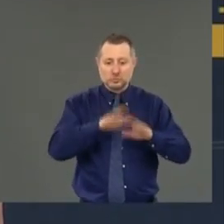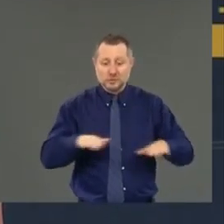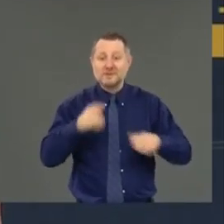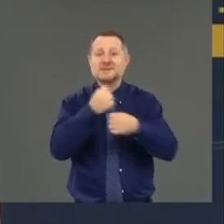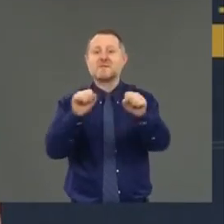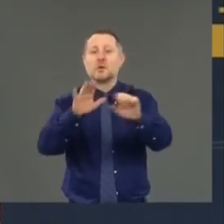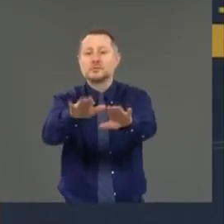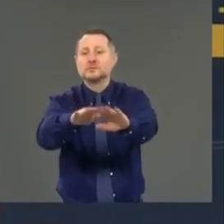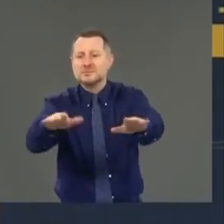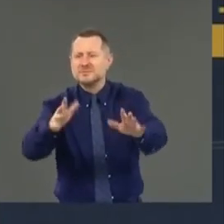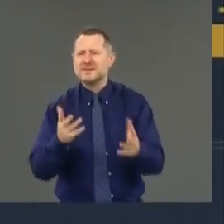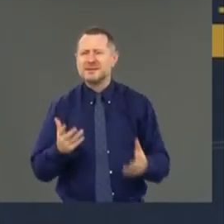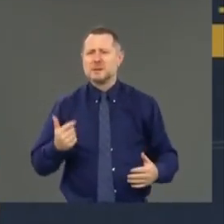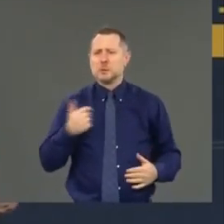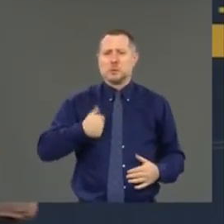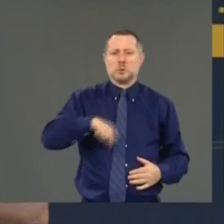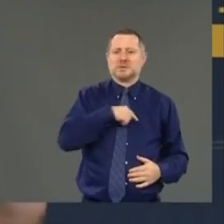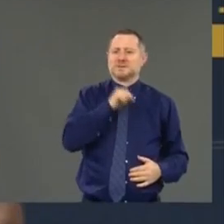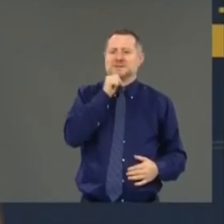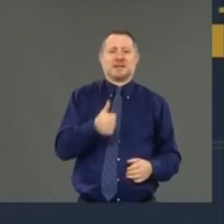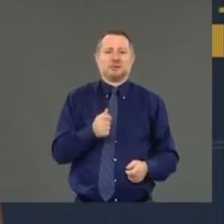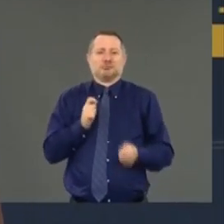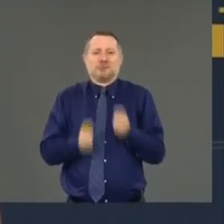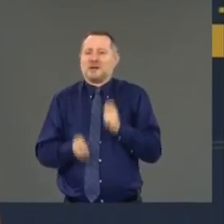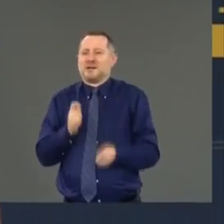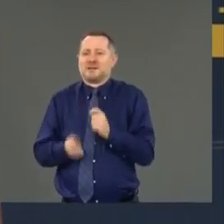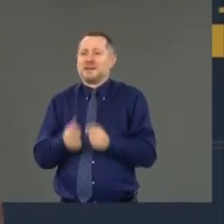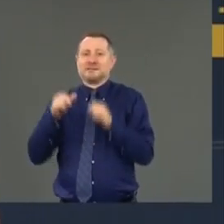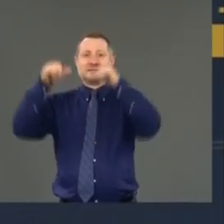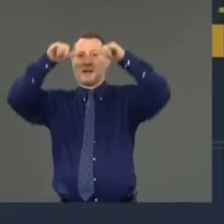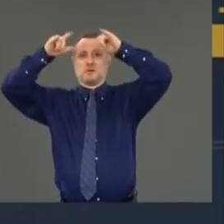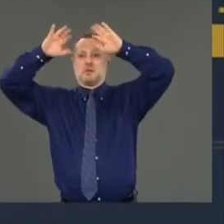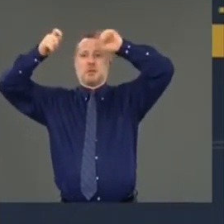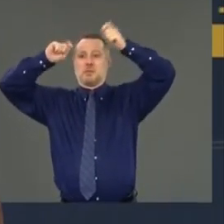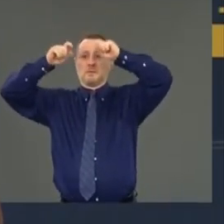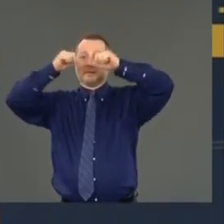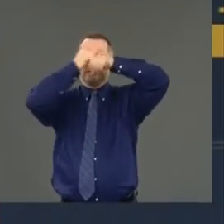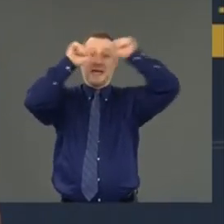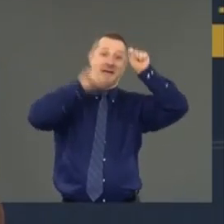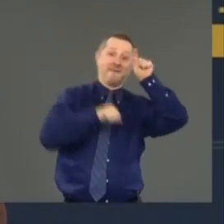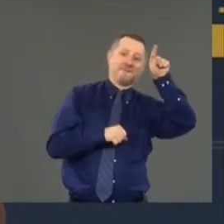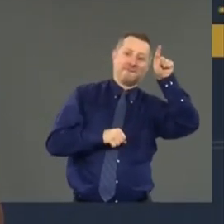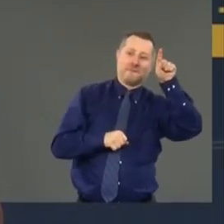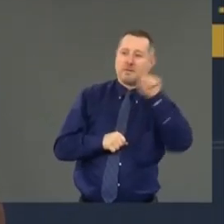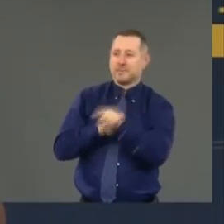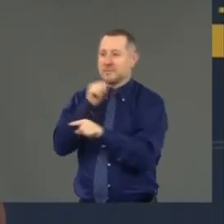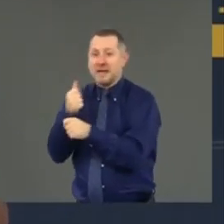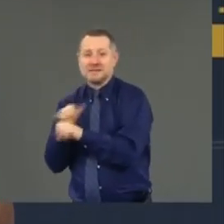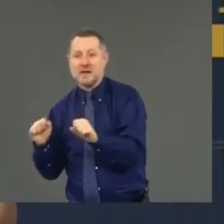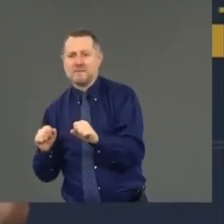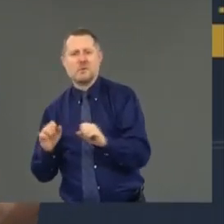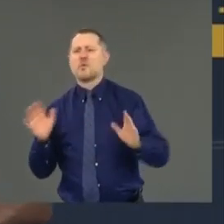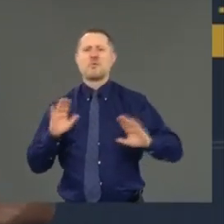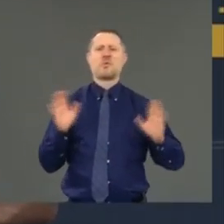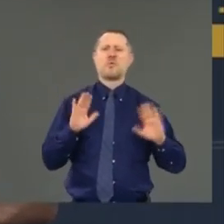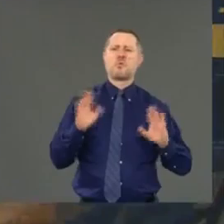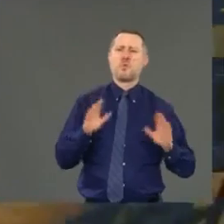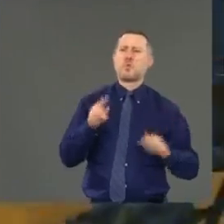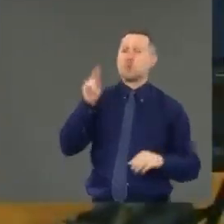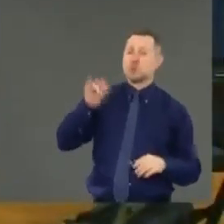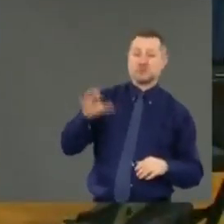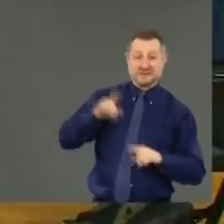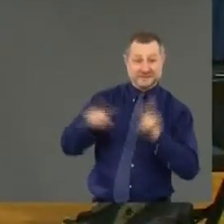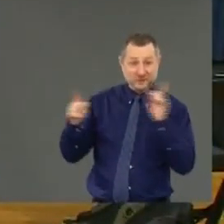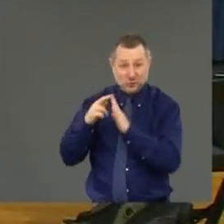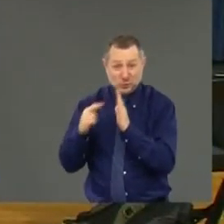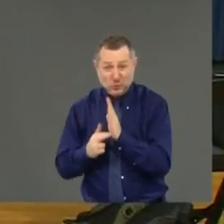don't change what is safe from one place to another. So there are no different rules for New York City. In